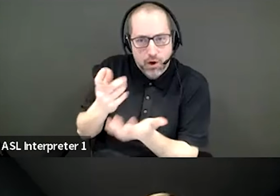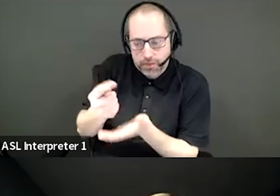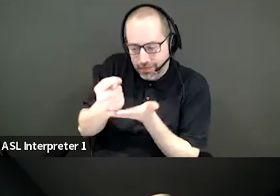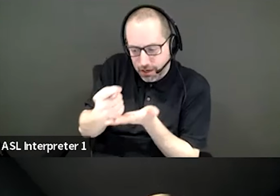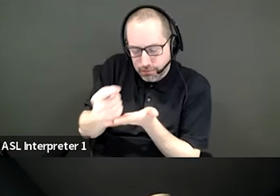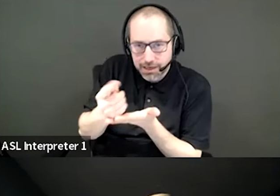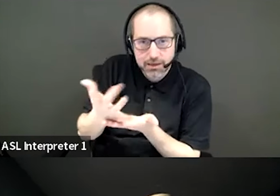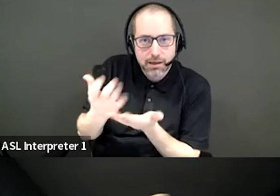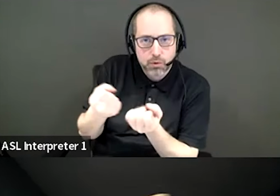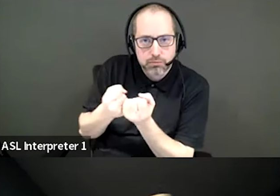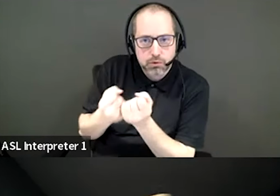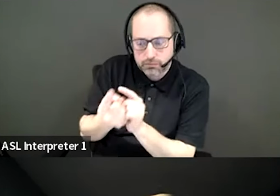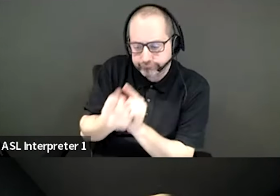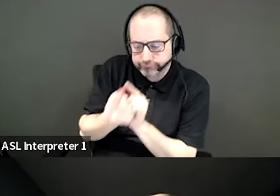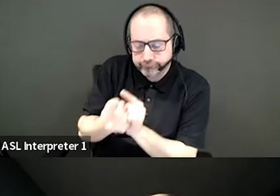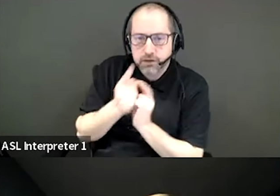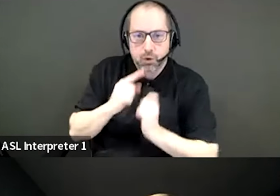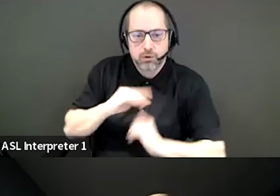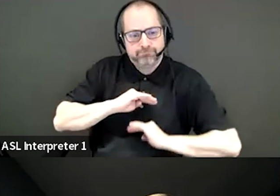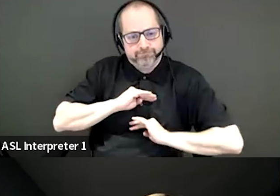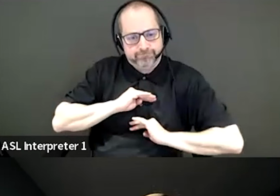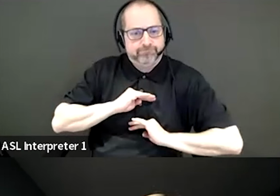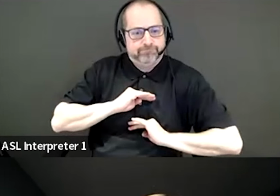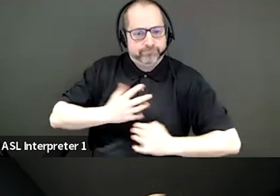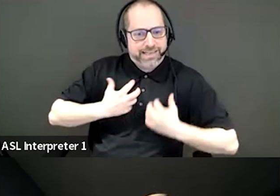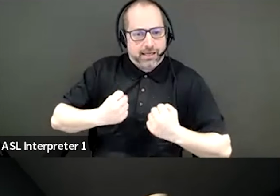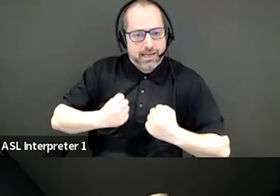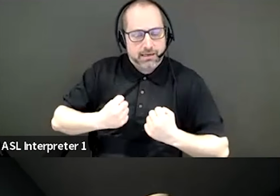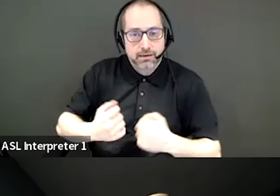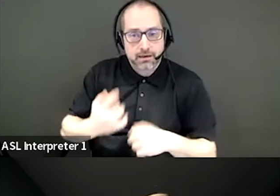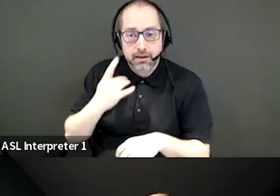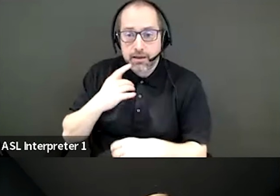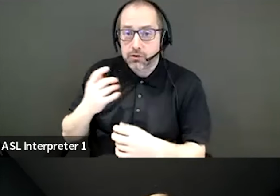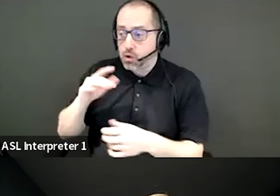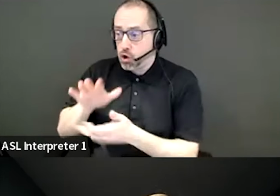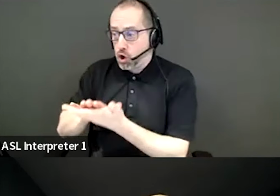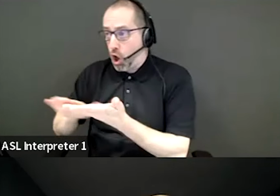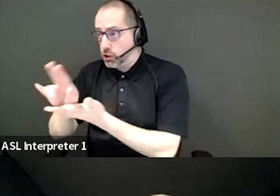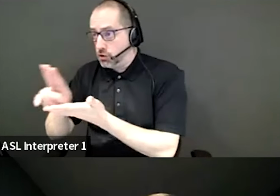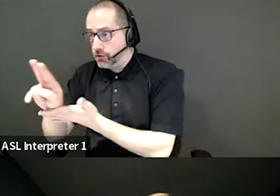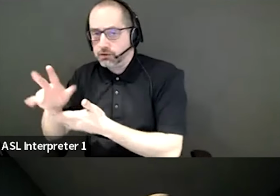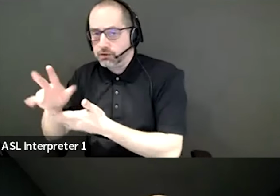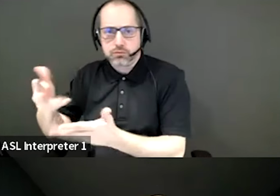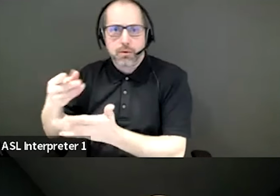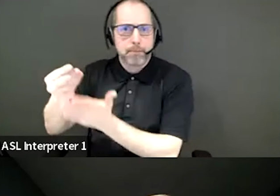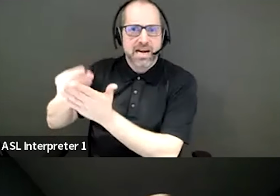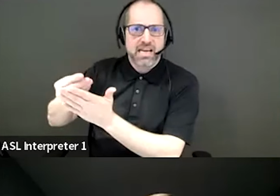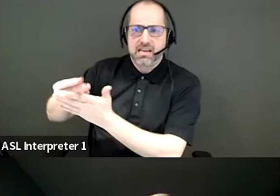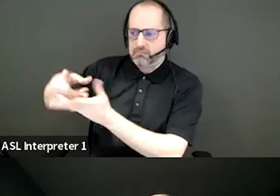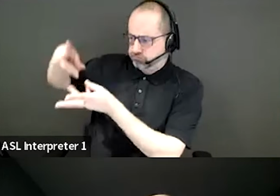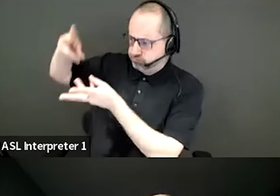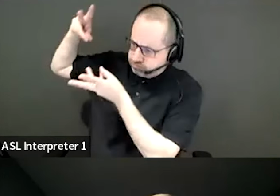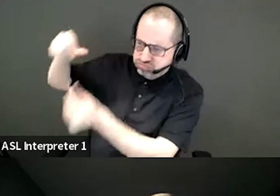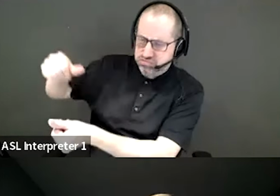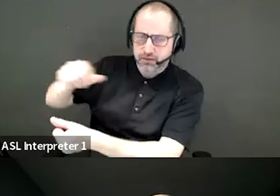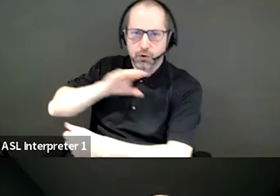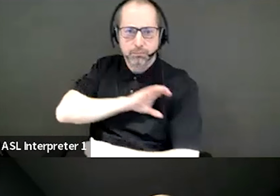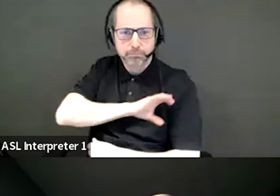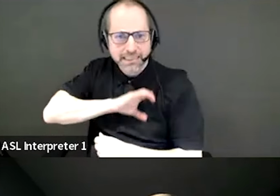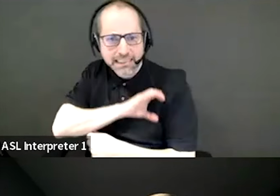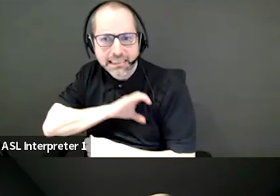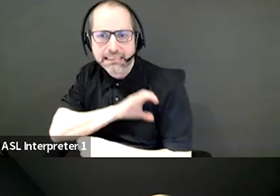interesting that when things happen on campuses, there's such a focus on pouring money into policing in terms of protecting